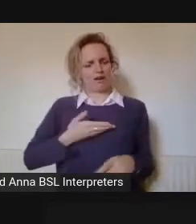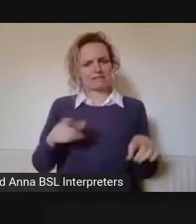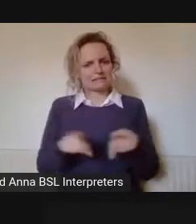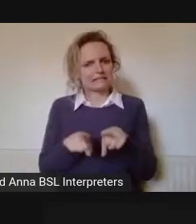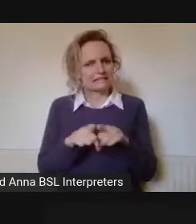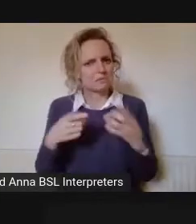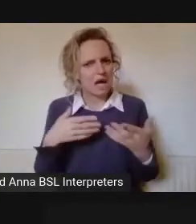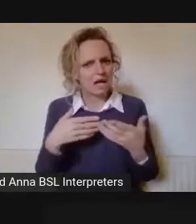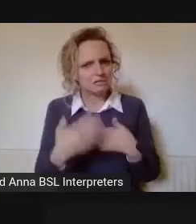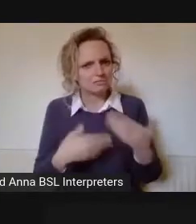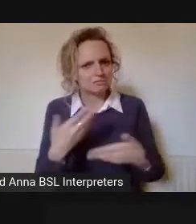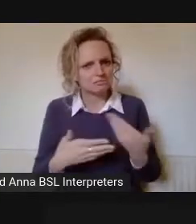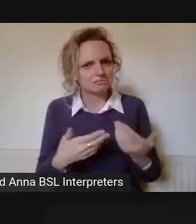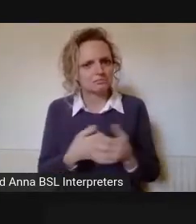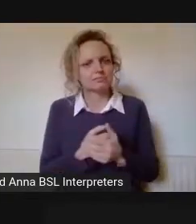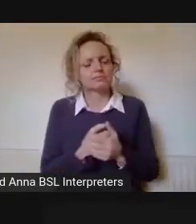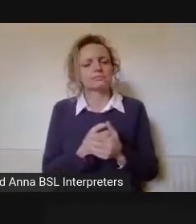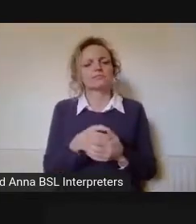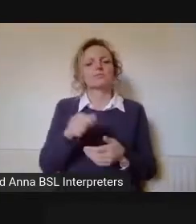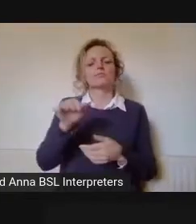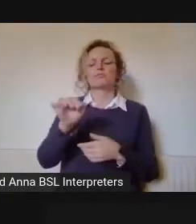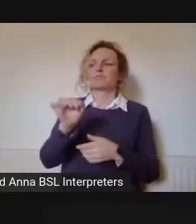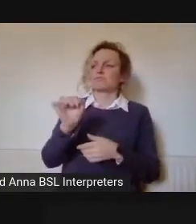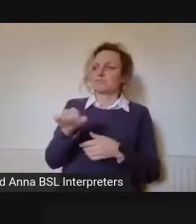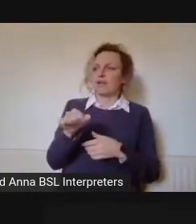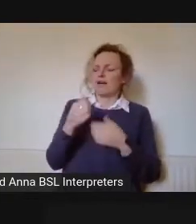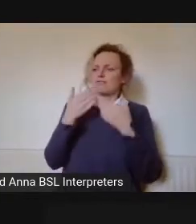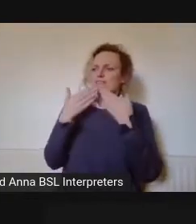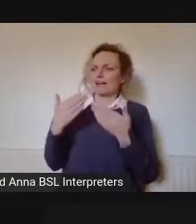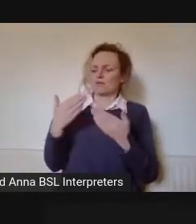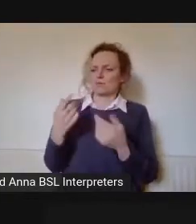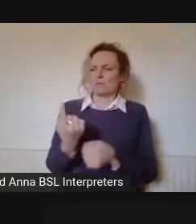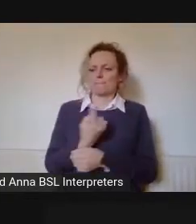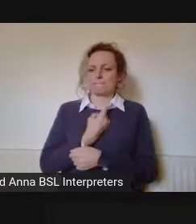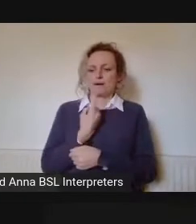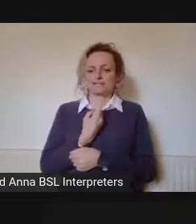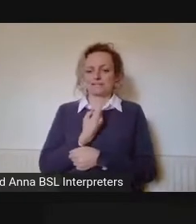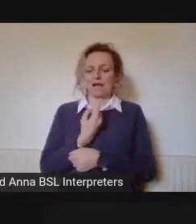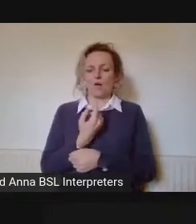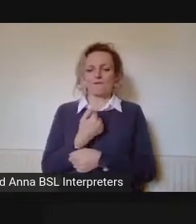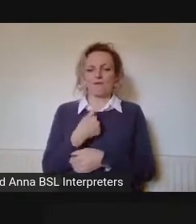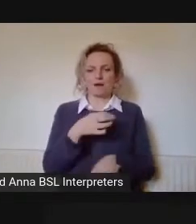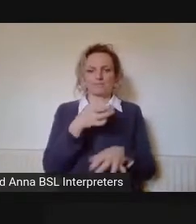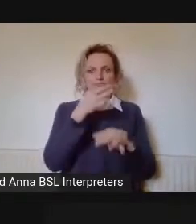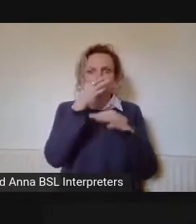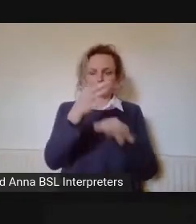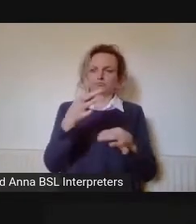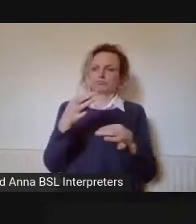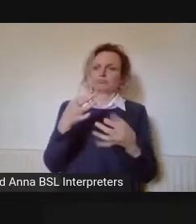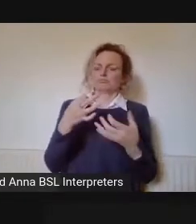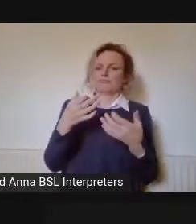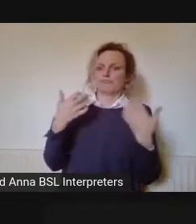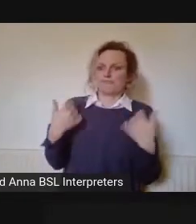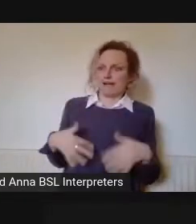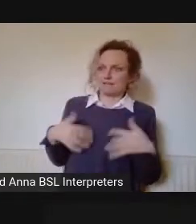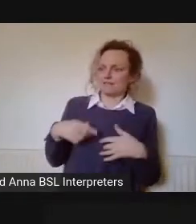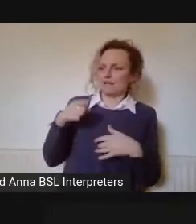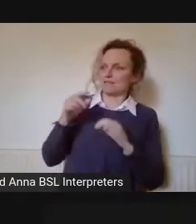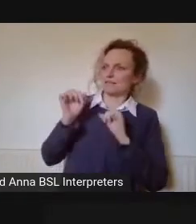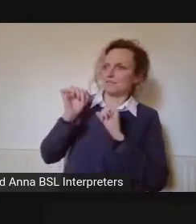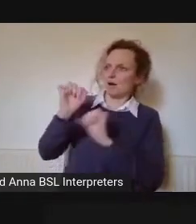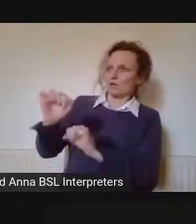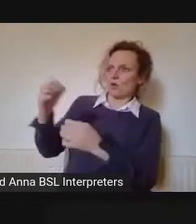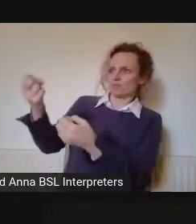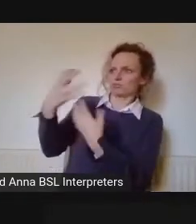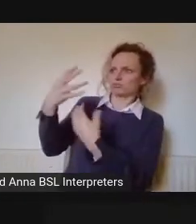Yeah, thank you. Totally fascinated by something that Jaya just said about companies not even